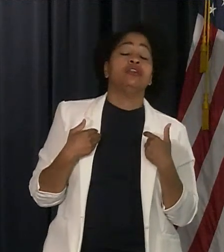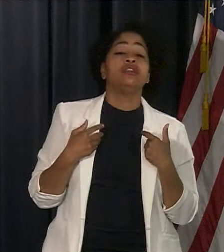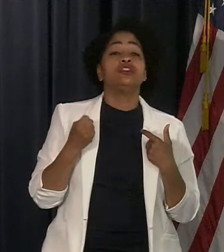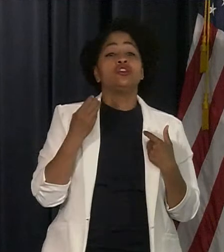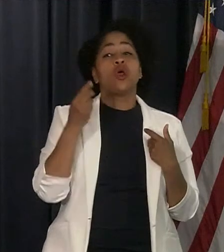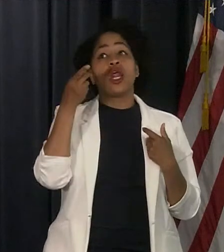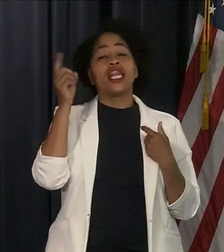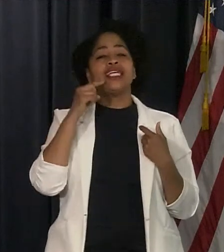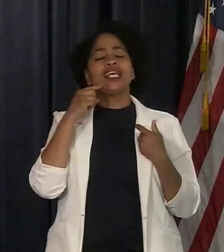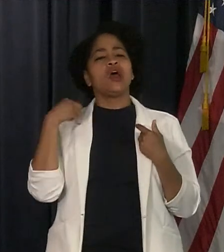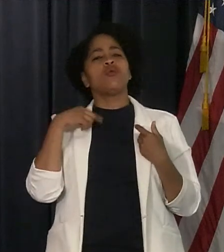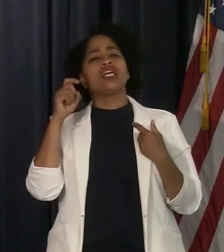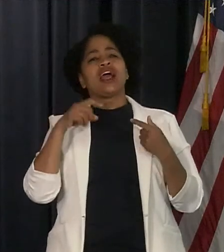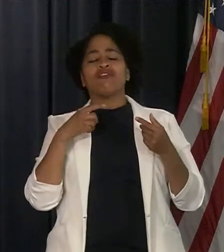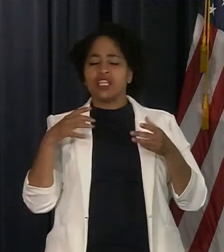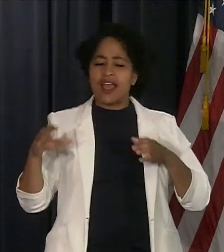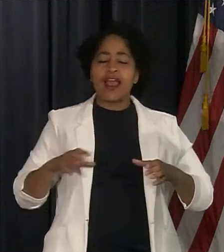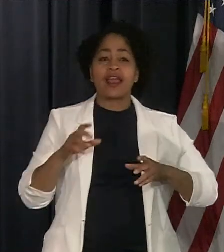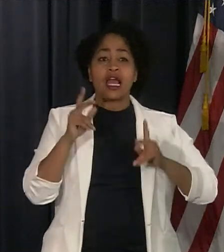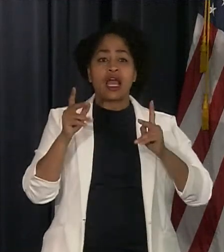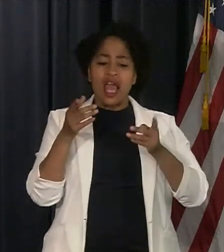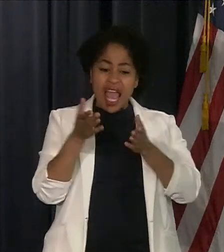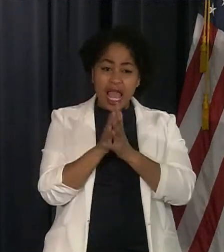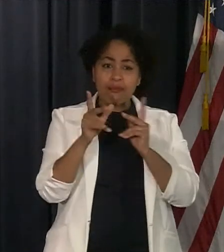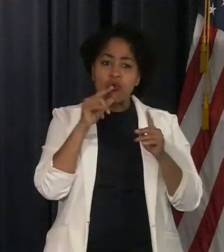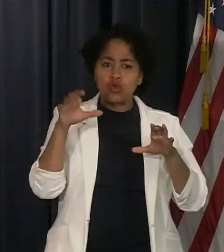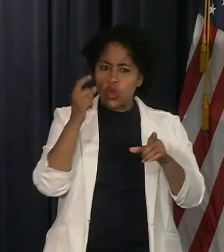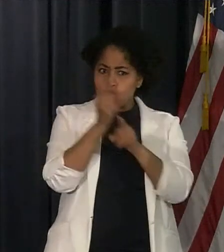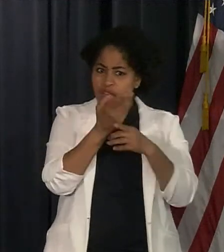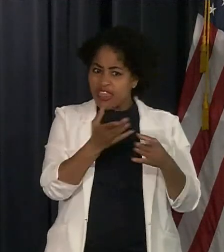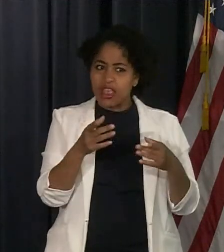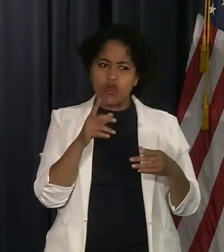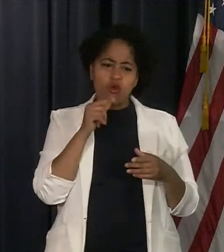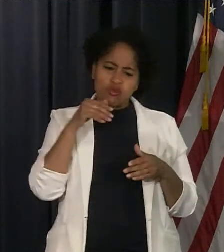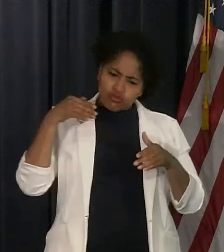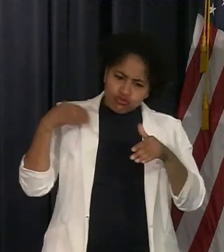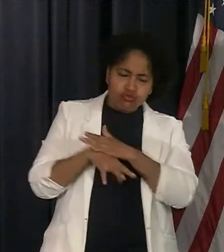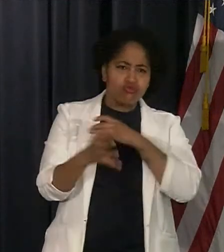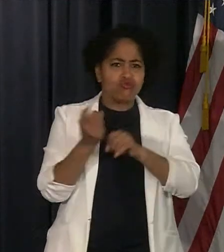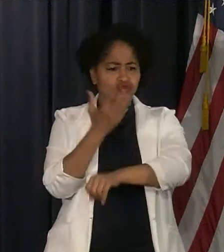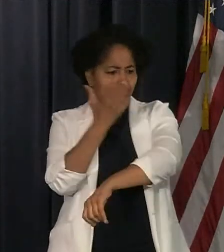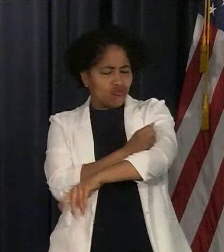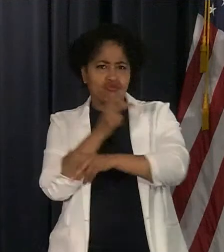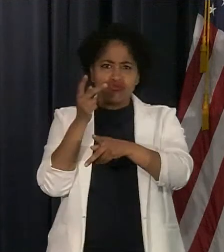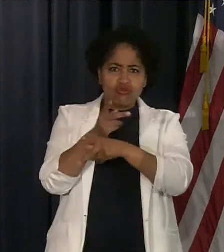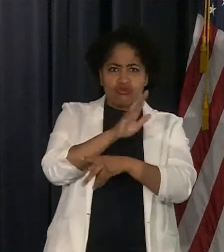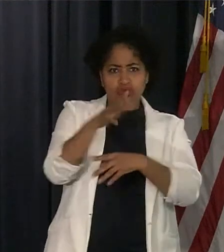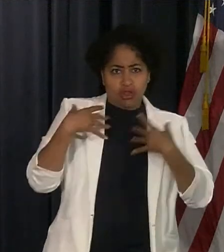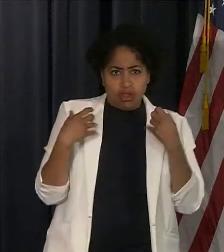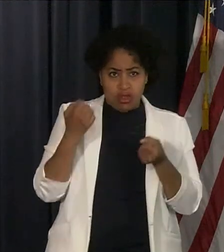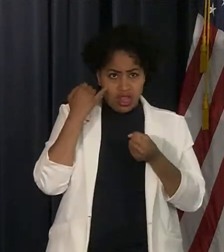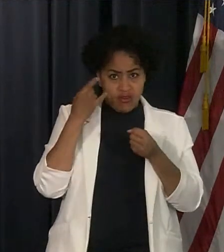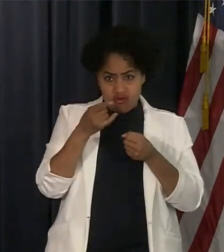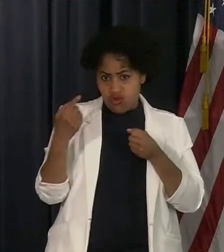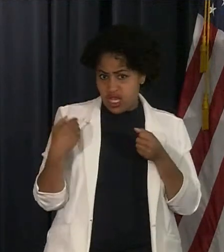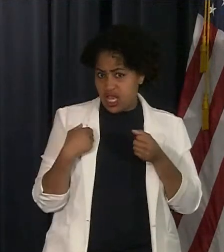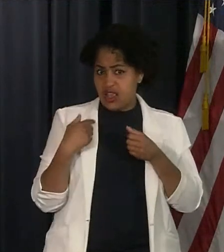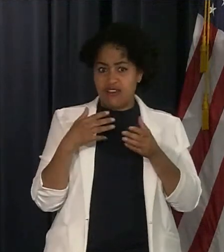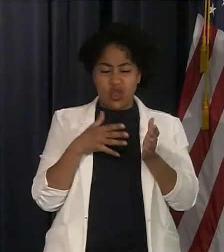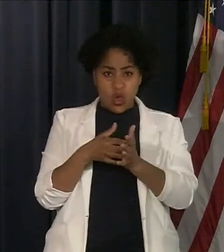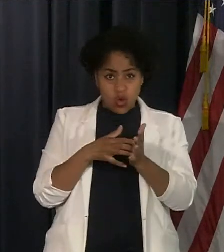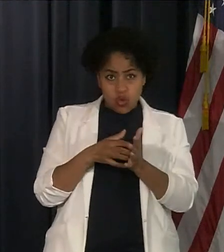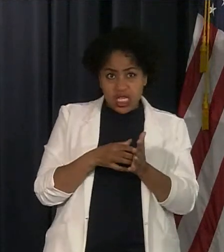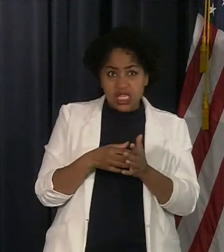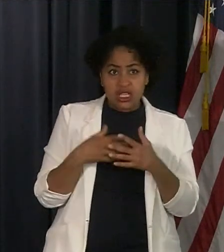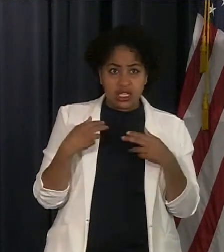act. The people who did the right thing, went and got their vaccines up front to take care of their health. If you've got a weakened immune